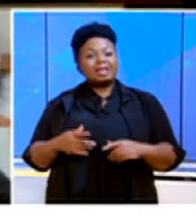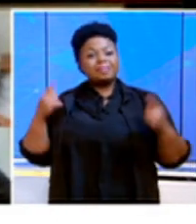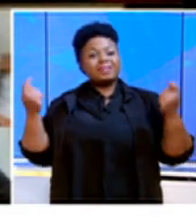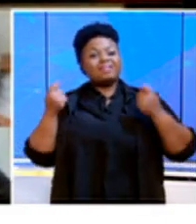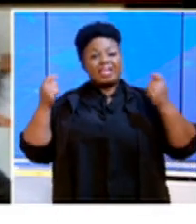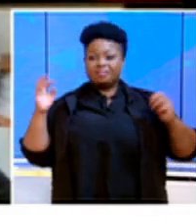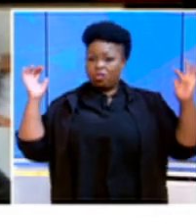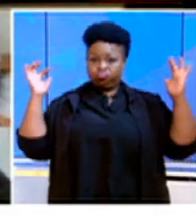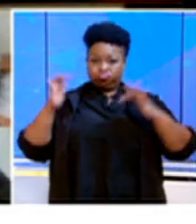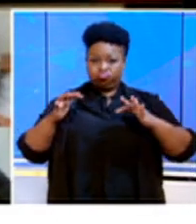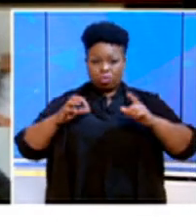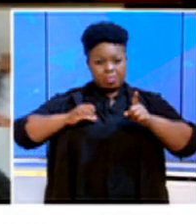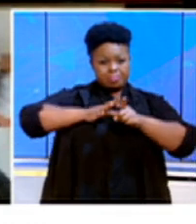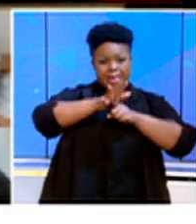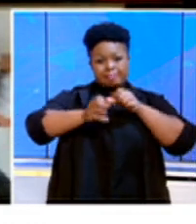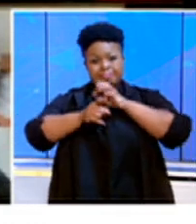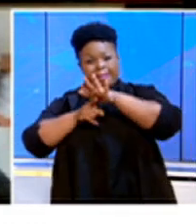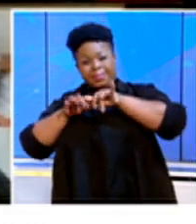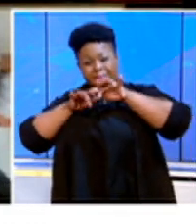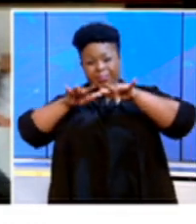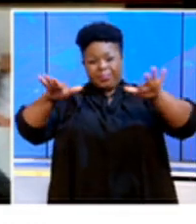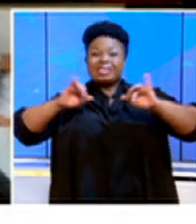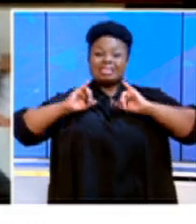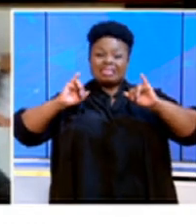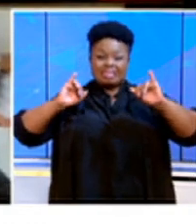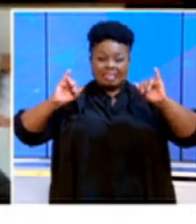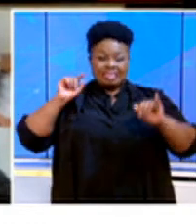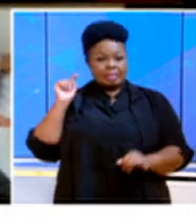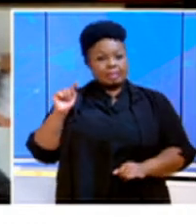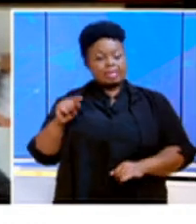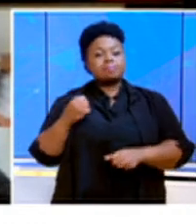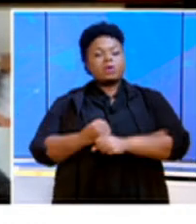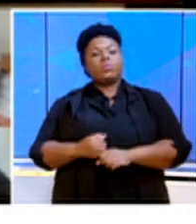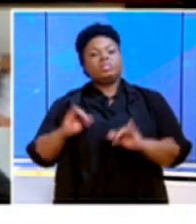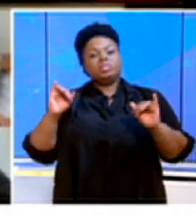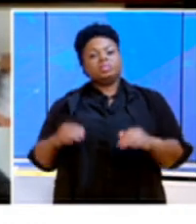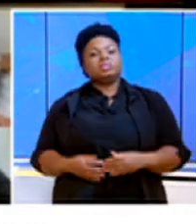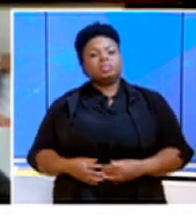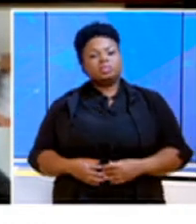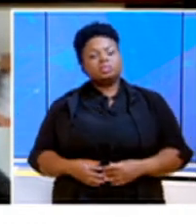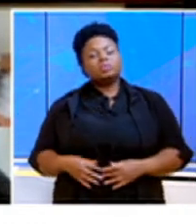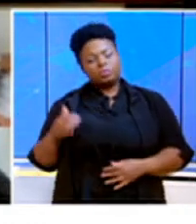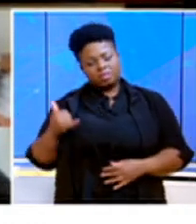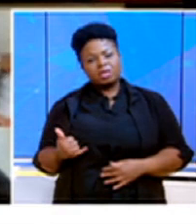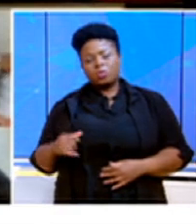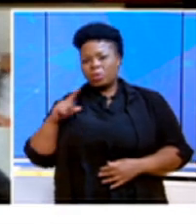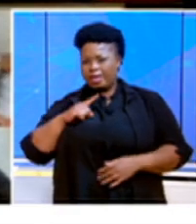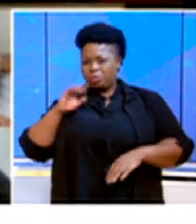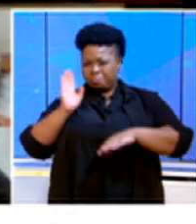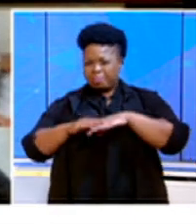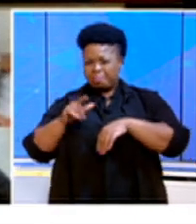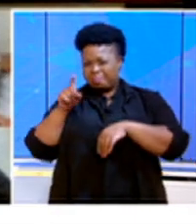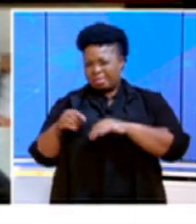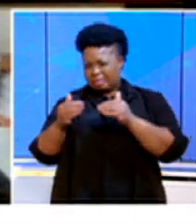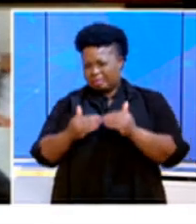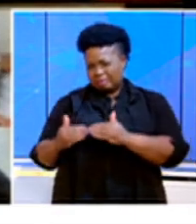the big surges, drive the big waves. And so those are the instances where the greatest caution is required.